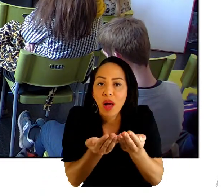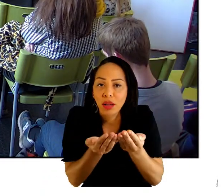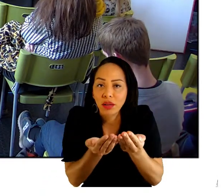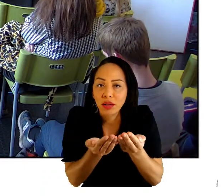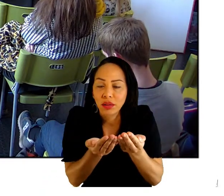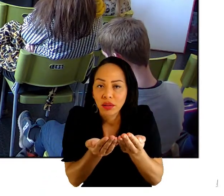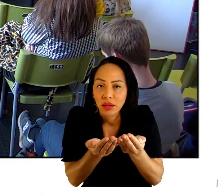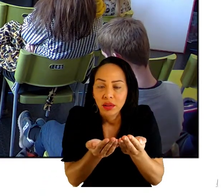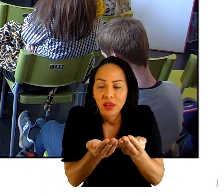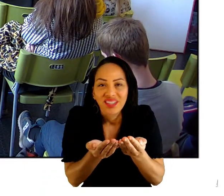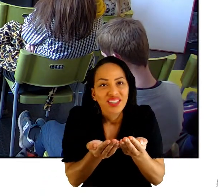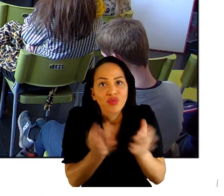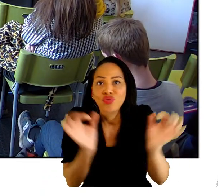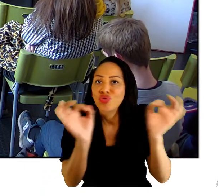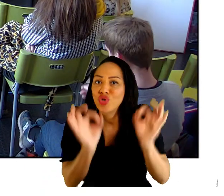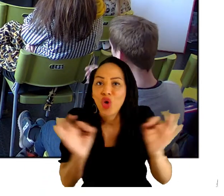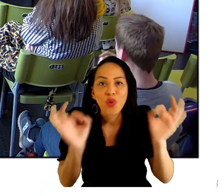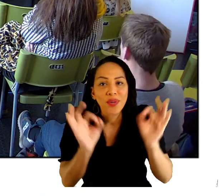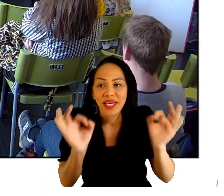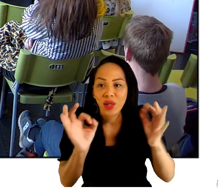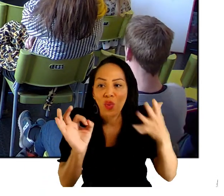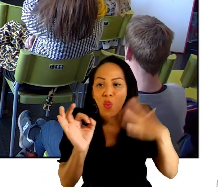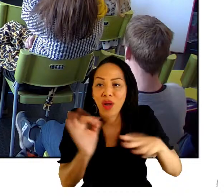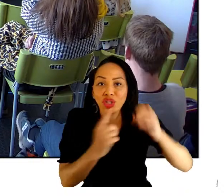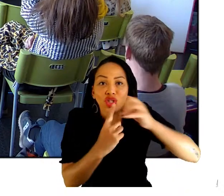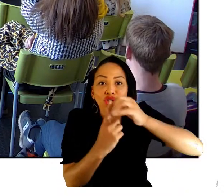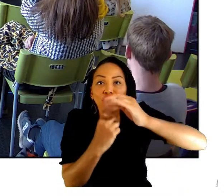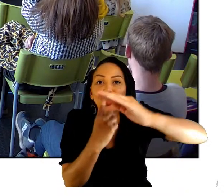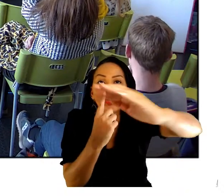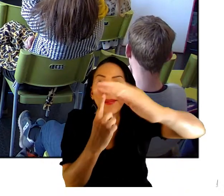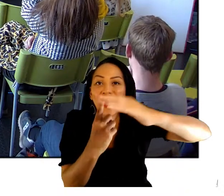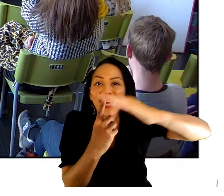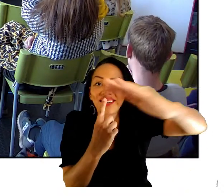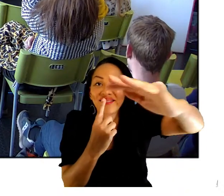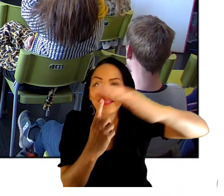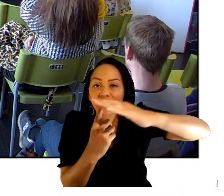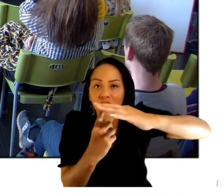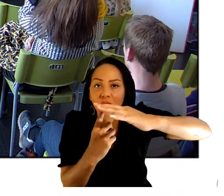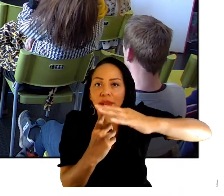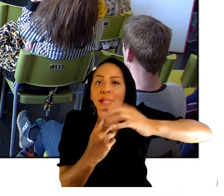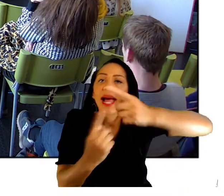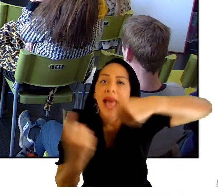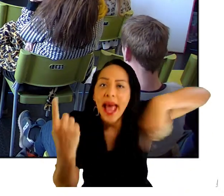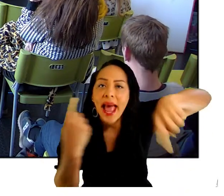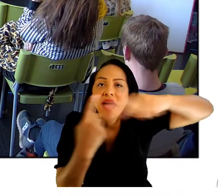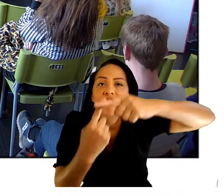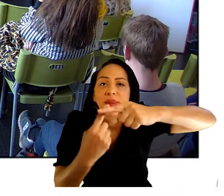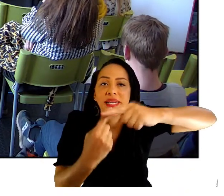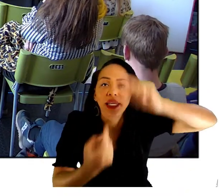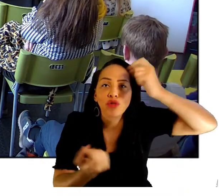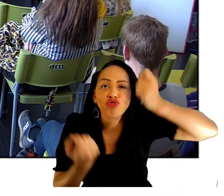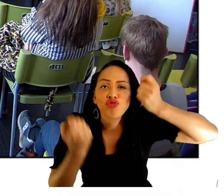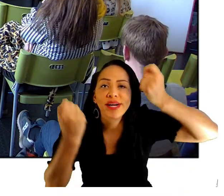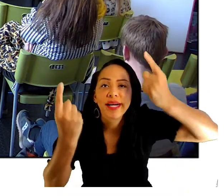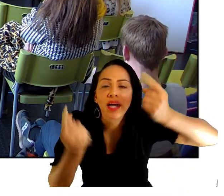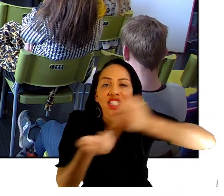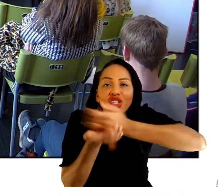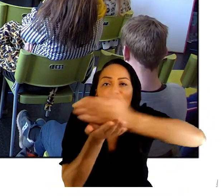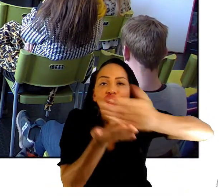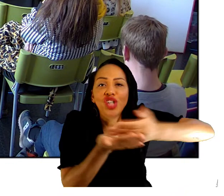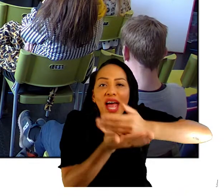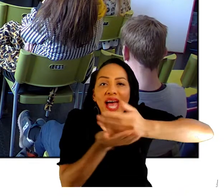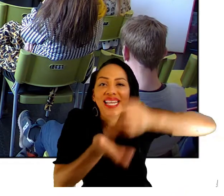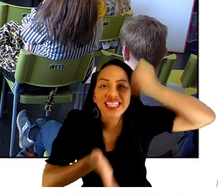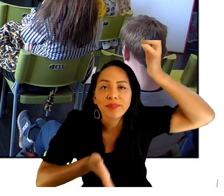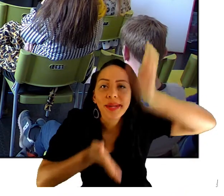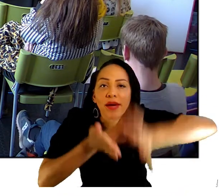for streaming anymore. Everybody's realized the value of the communal space, the shared experience of theatre,